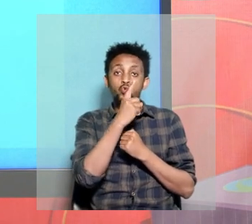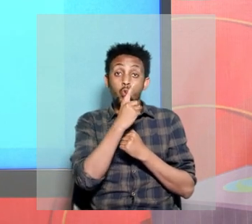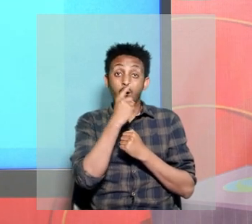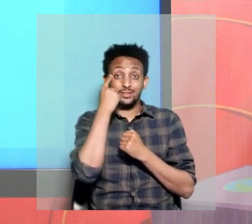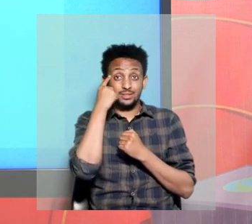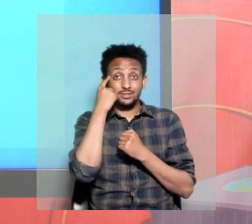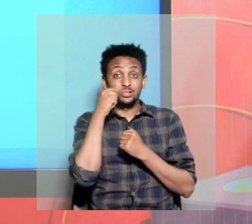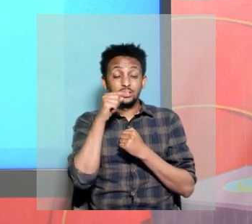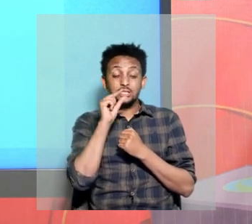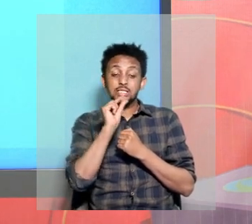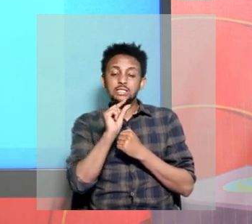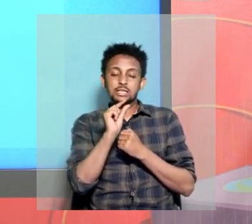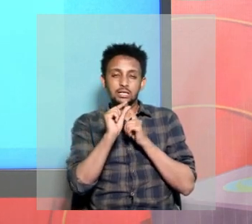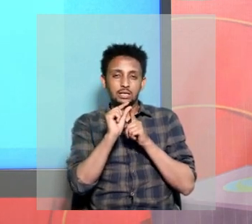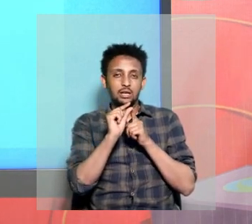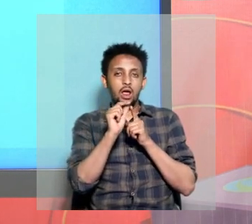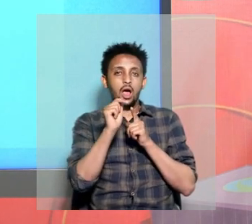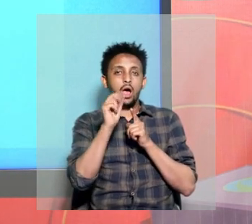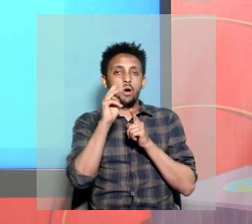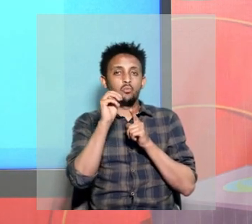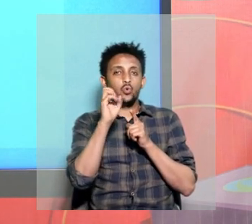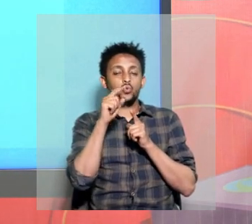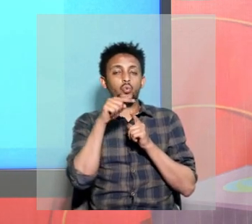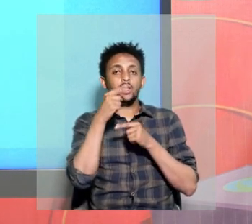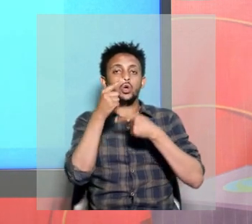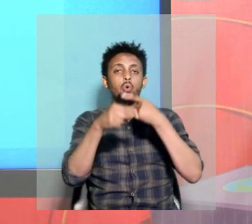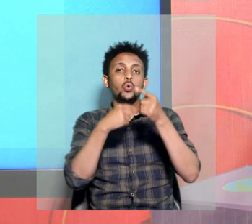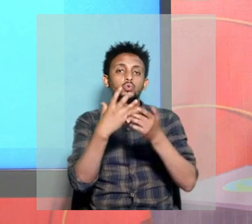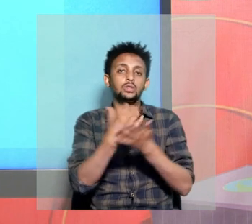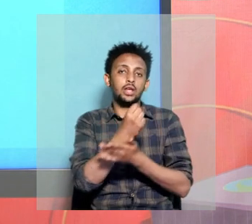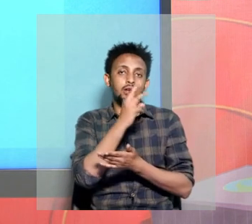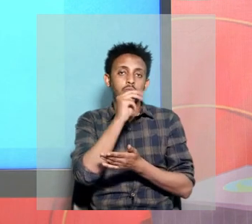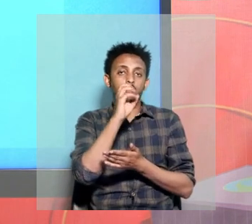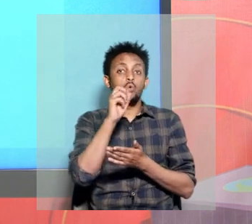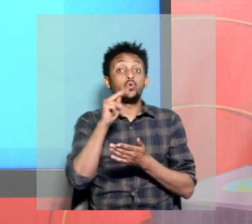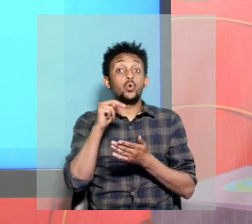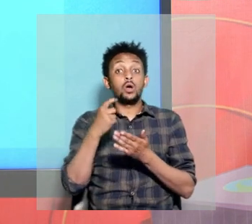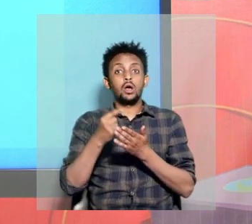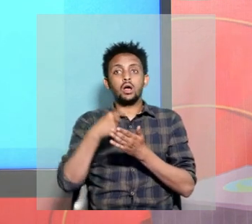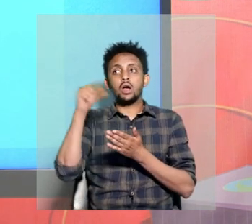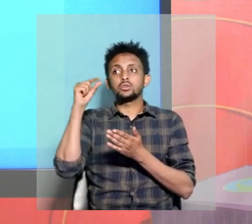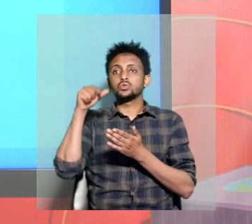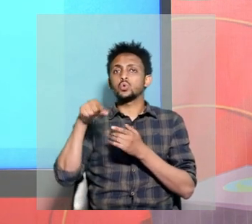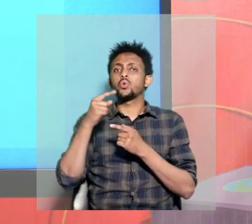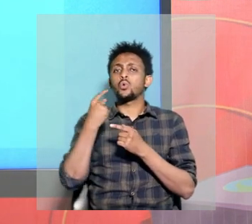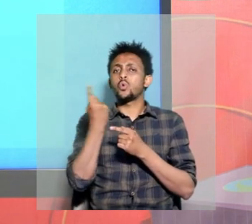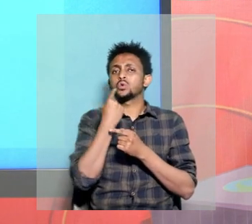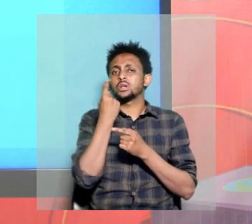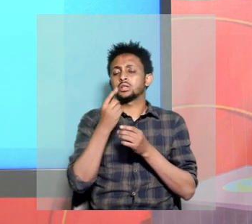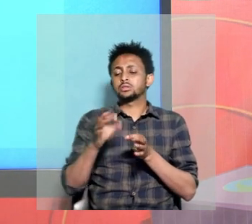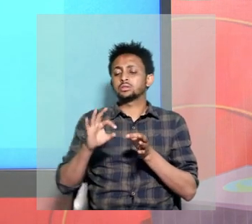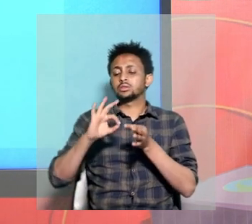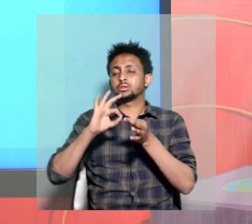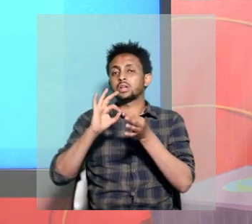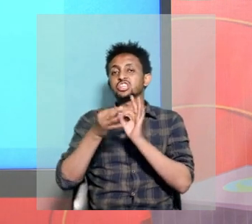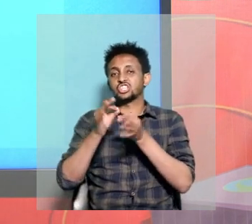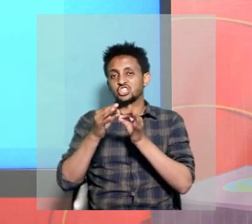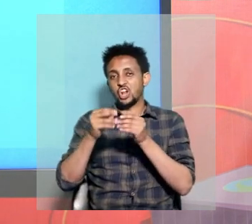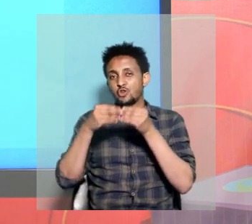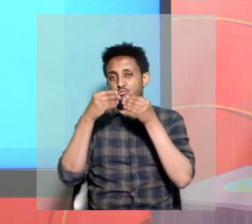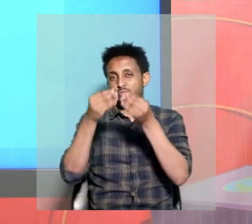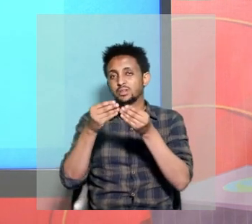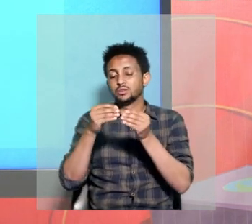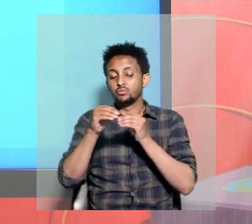monoatomic ideal gas, meaning a single atomic ideal gas. We are going to take a monoatomic ideal gas so that there is only a translational movement.